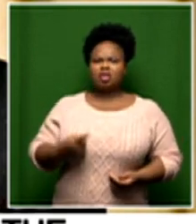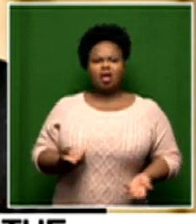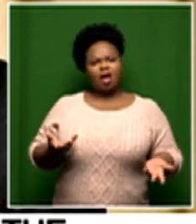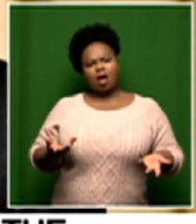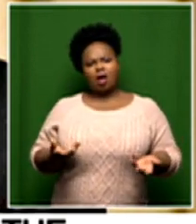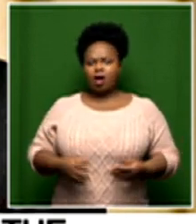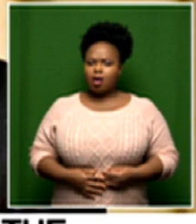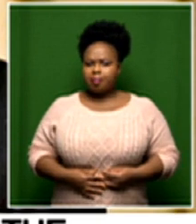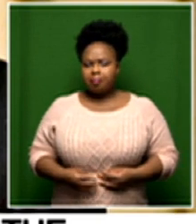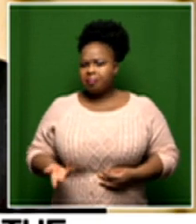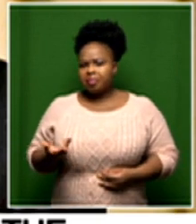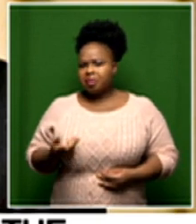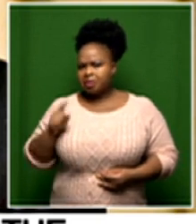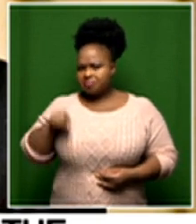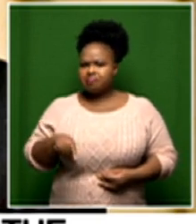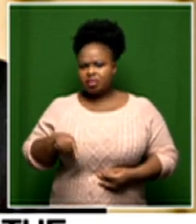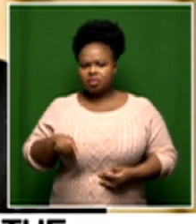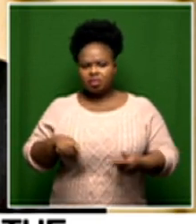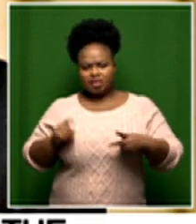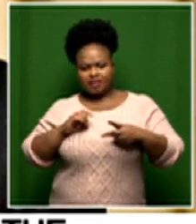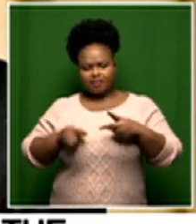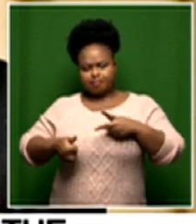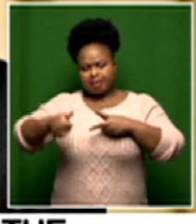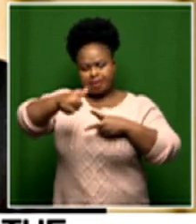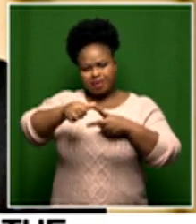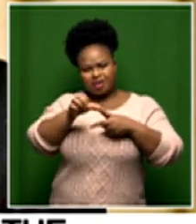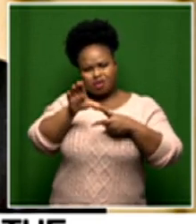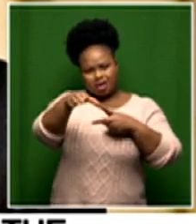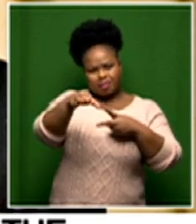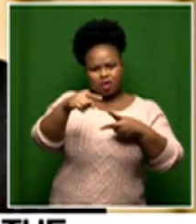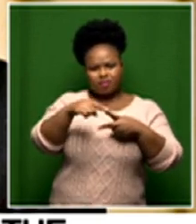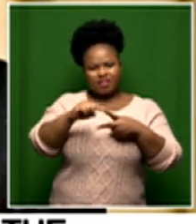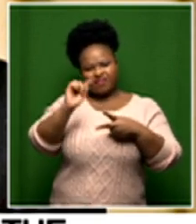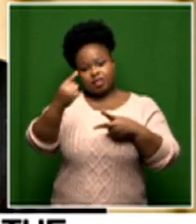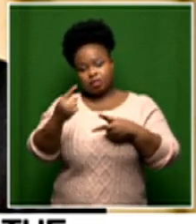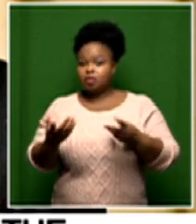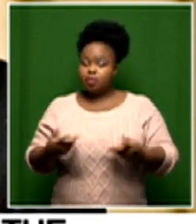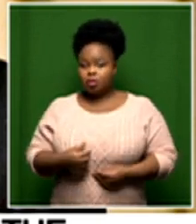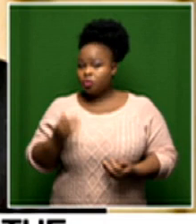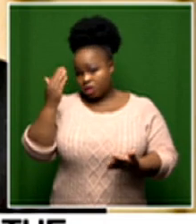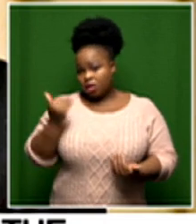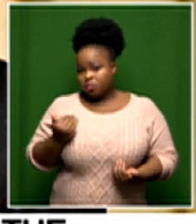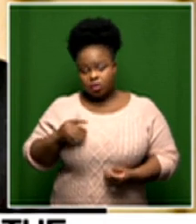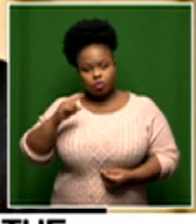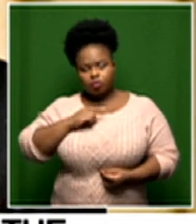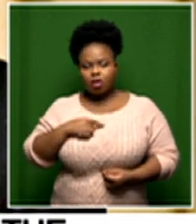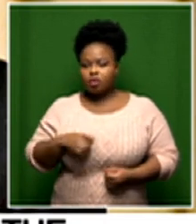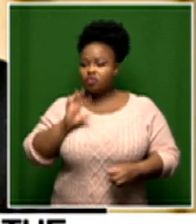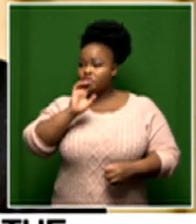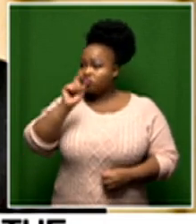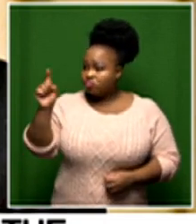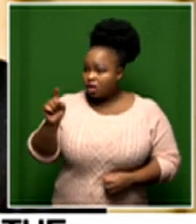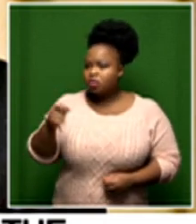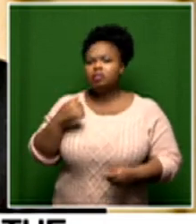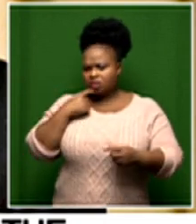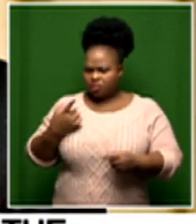that they should have been the first ones. I think you must expect everyone, I'm sure if you ask anyone out there, they'll